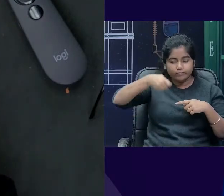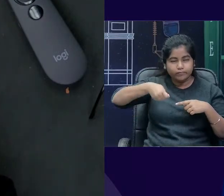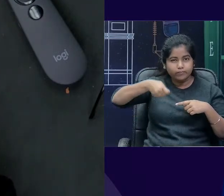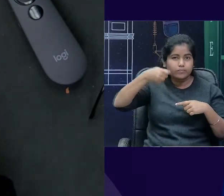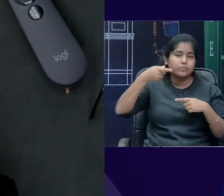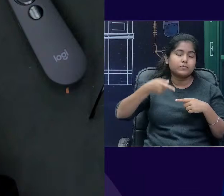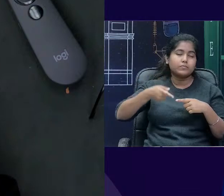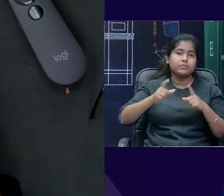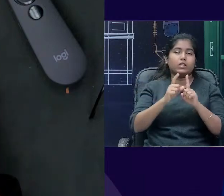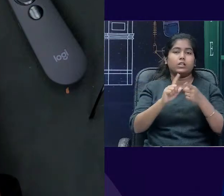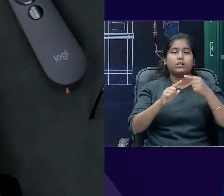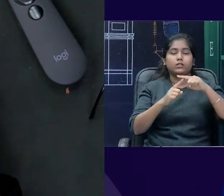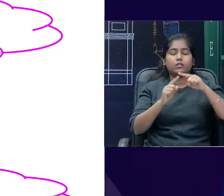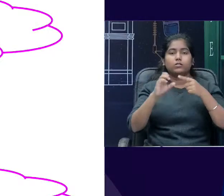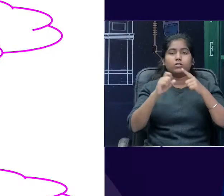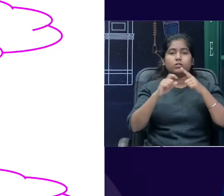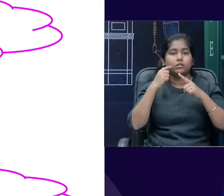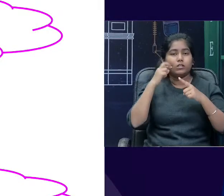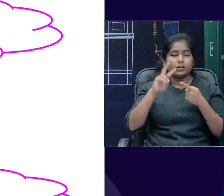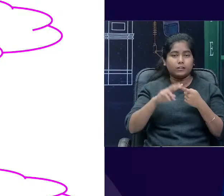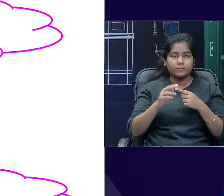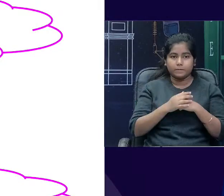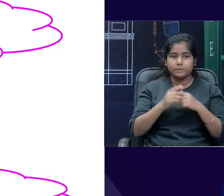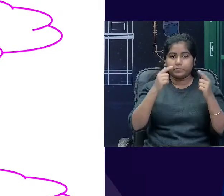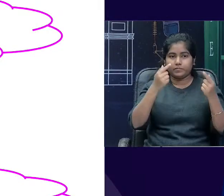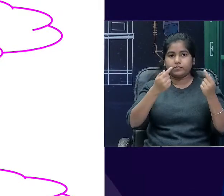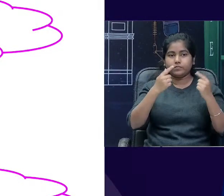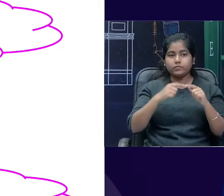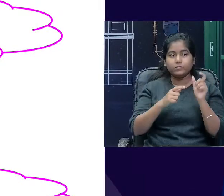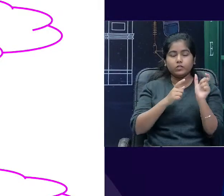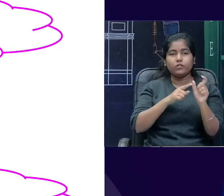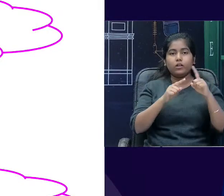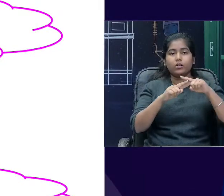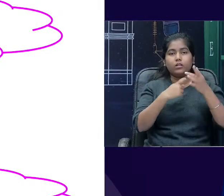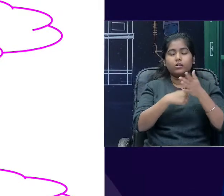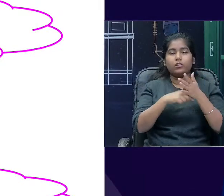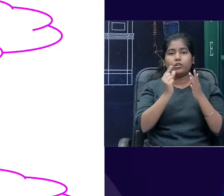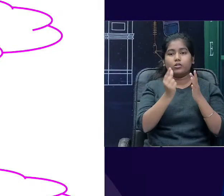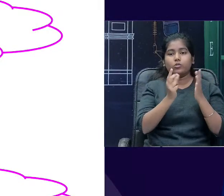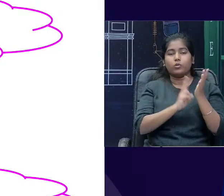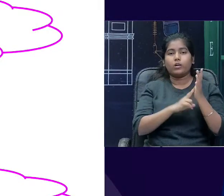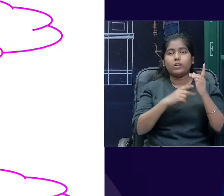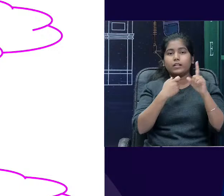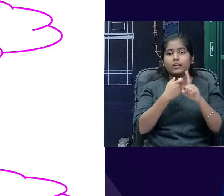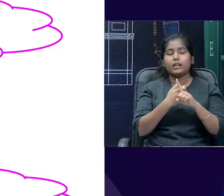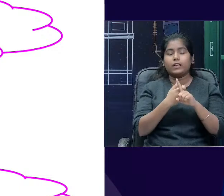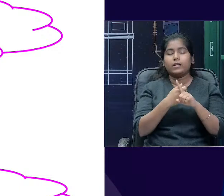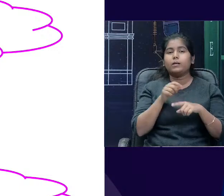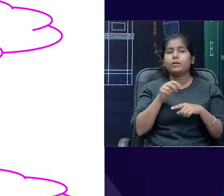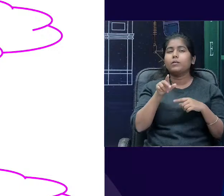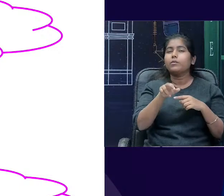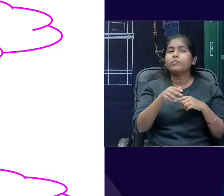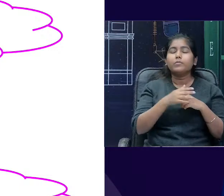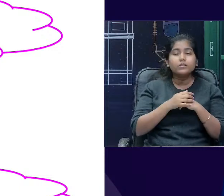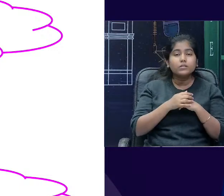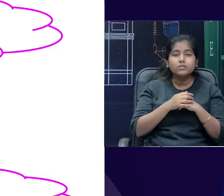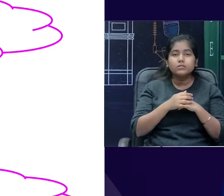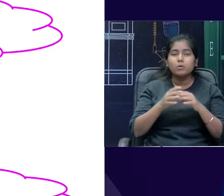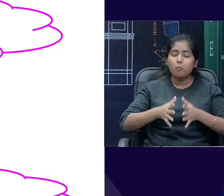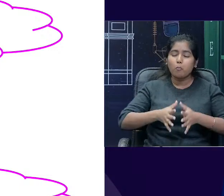Yeah. Next word is, on our slide we can see a trunk. Trunk means a